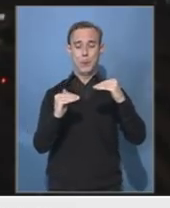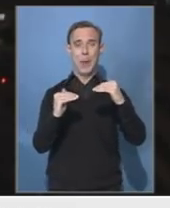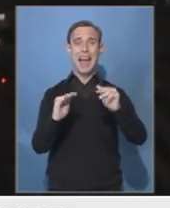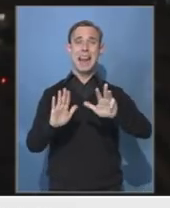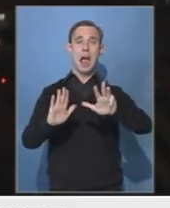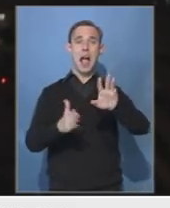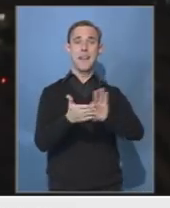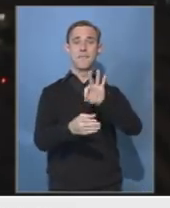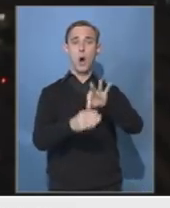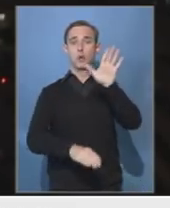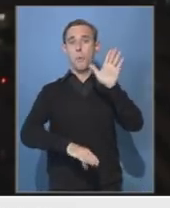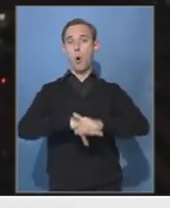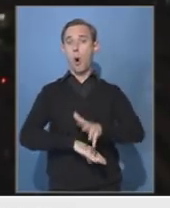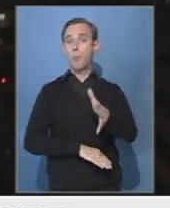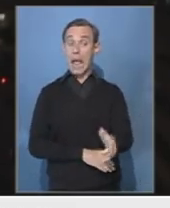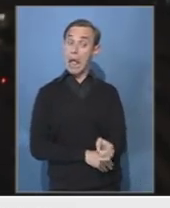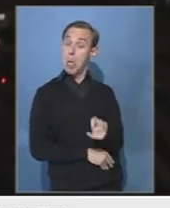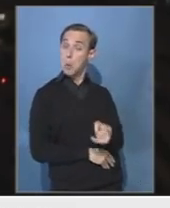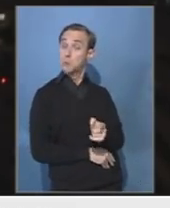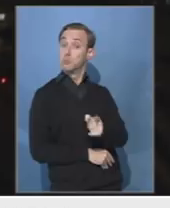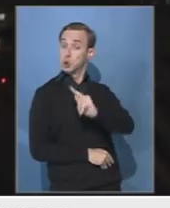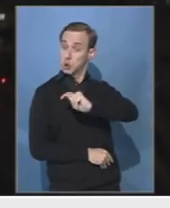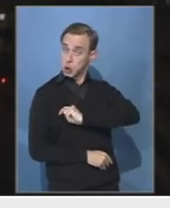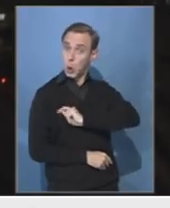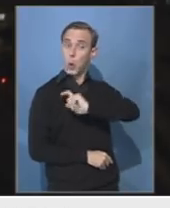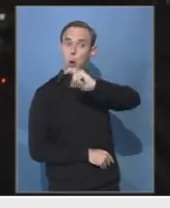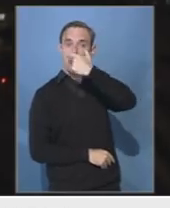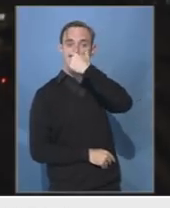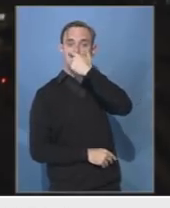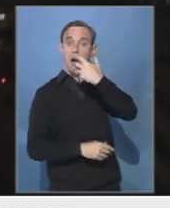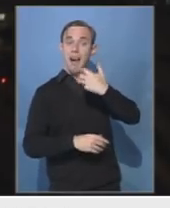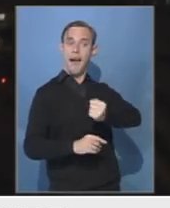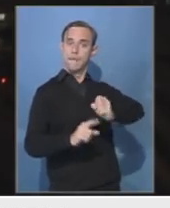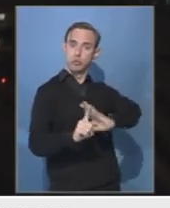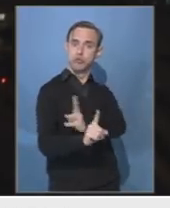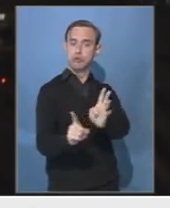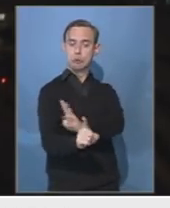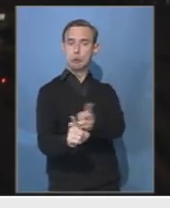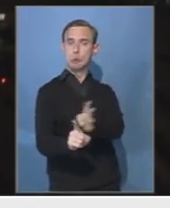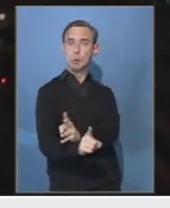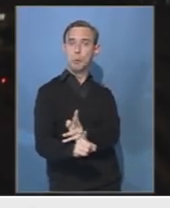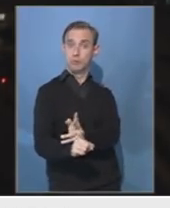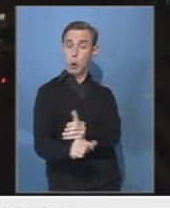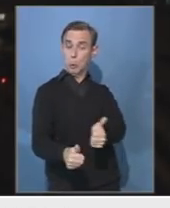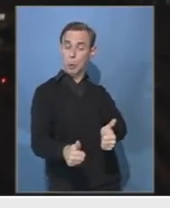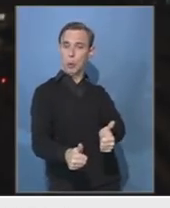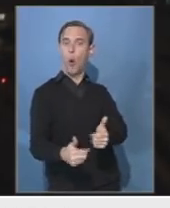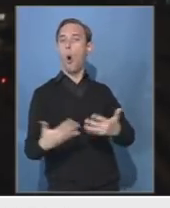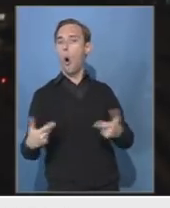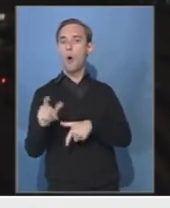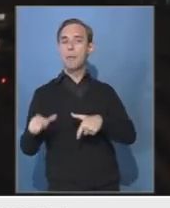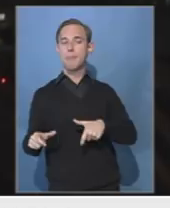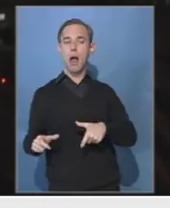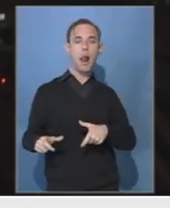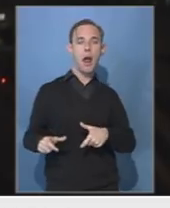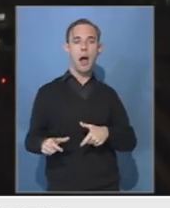and it's certainly won over a lot of people. And also, of course, people just migrate to where power is for their own self-interest. But the point is that the conference